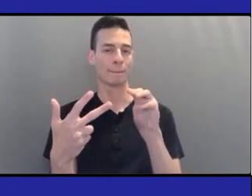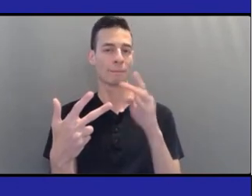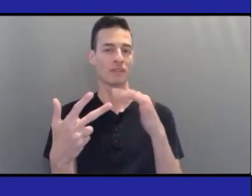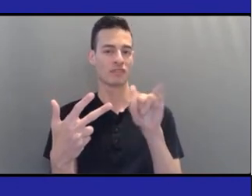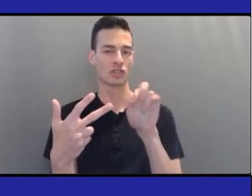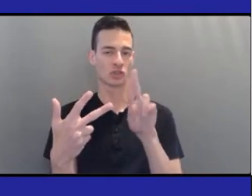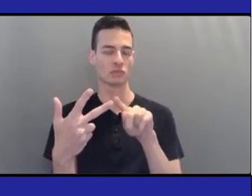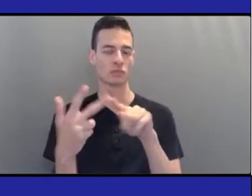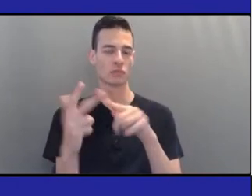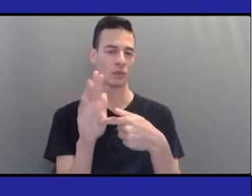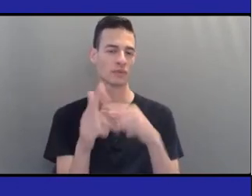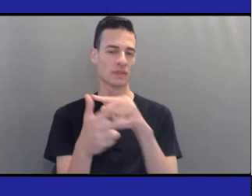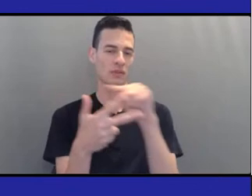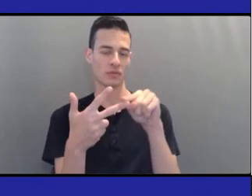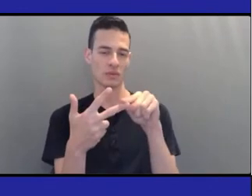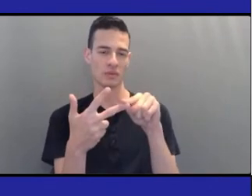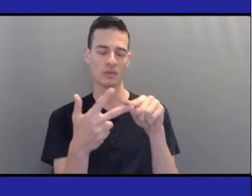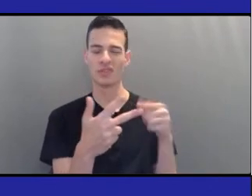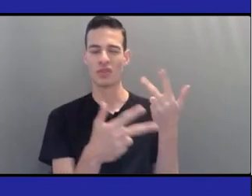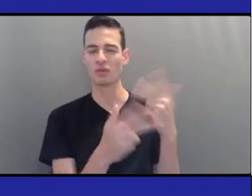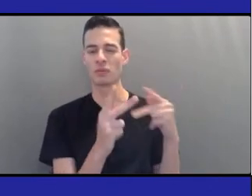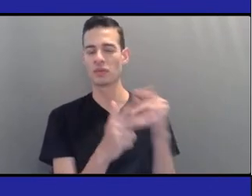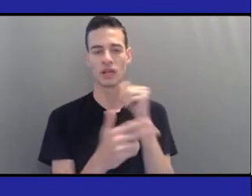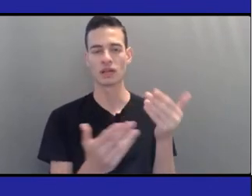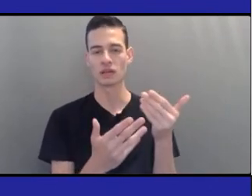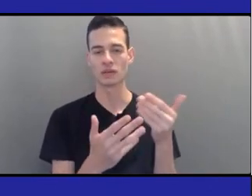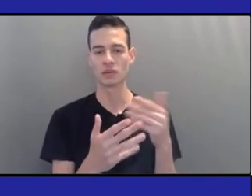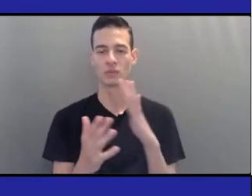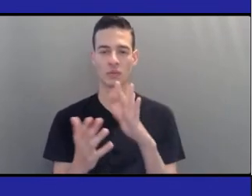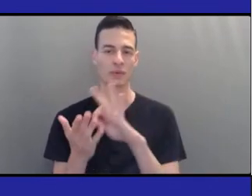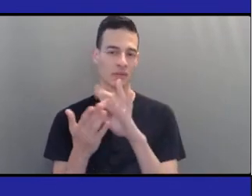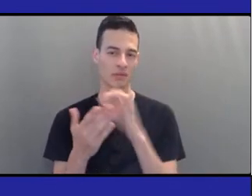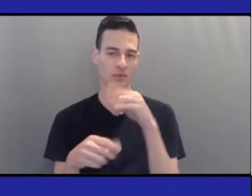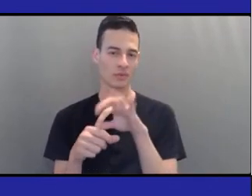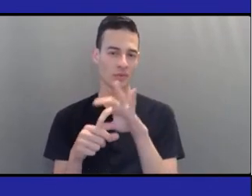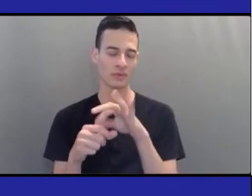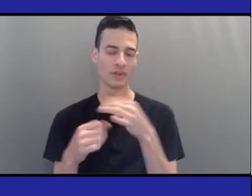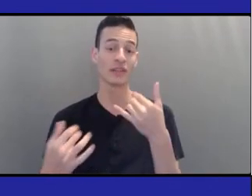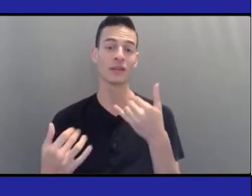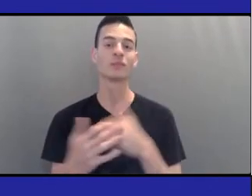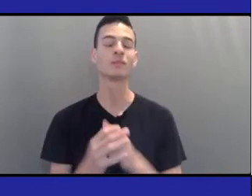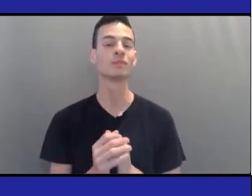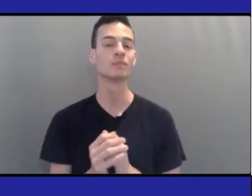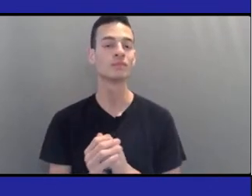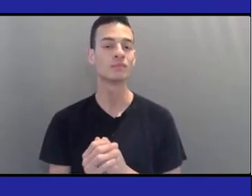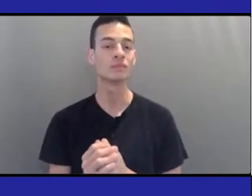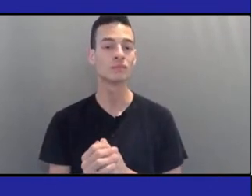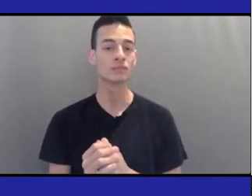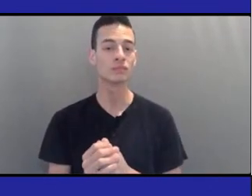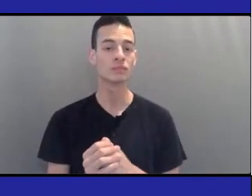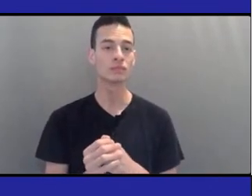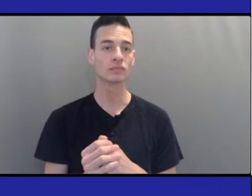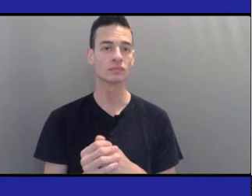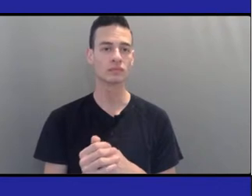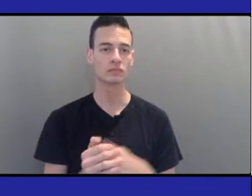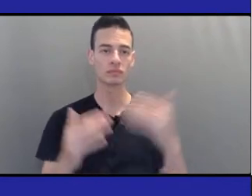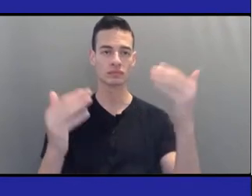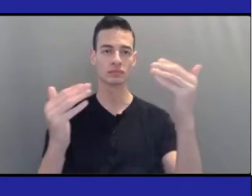for the purpose of quorum and voting for this meeting. So thank you so much. So let me then go on to